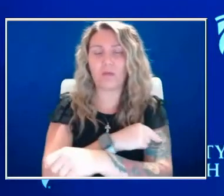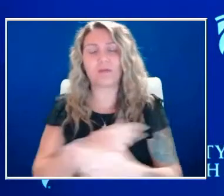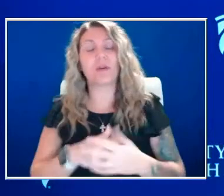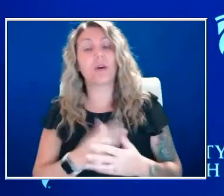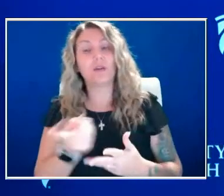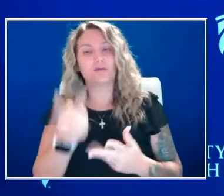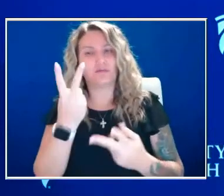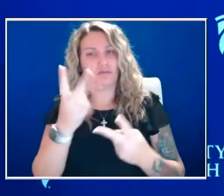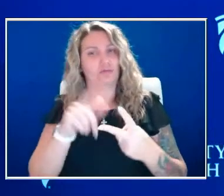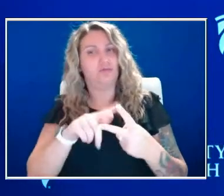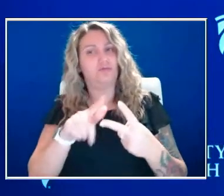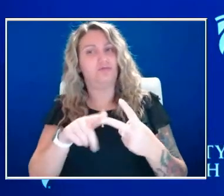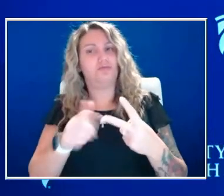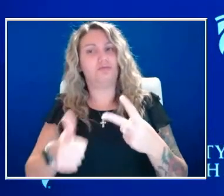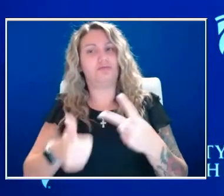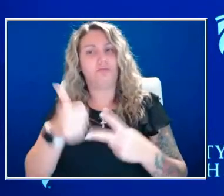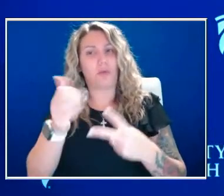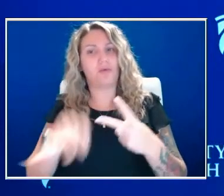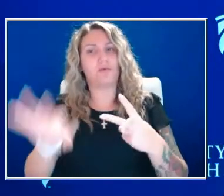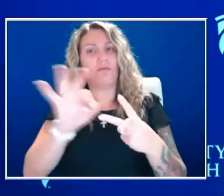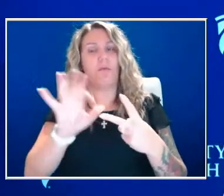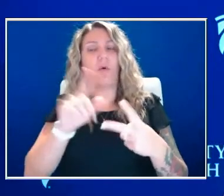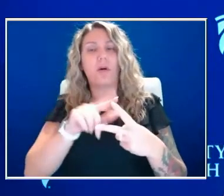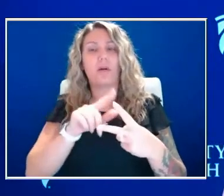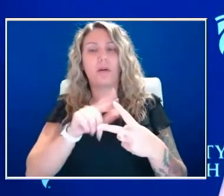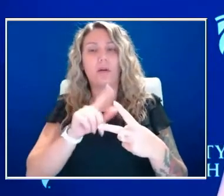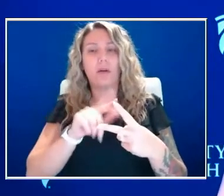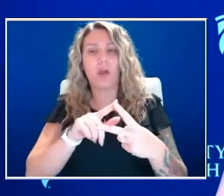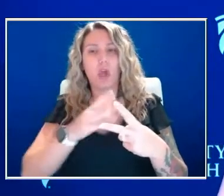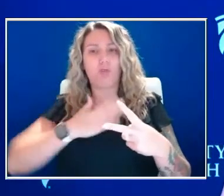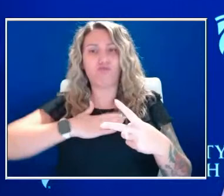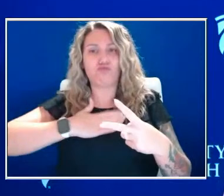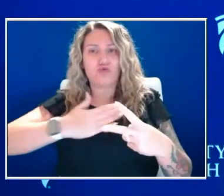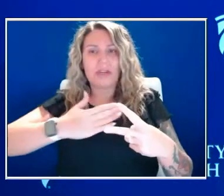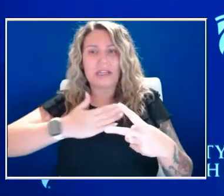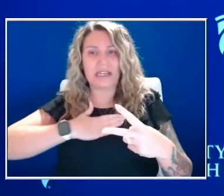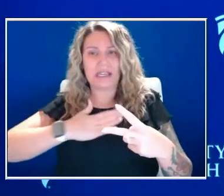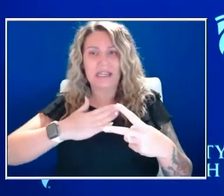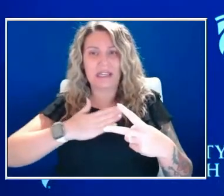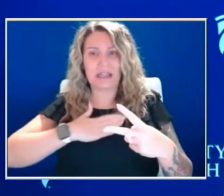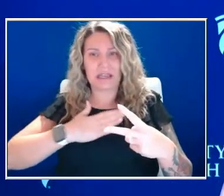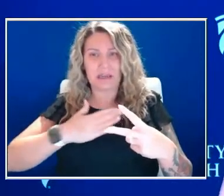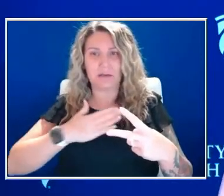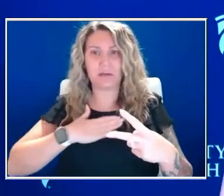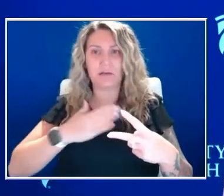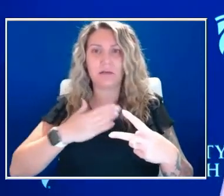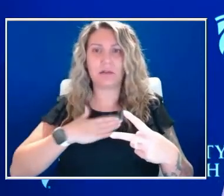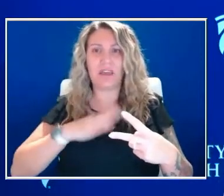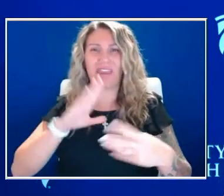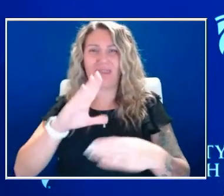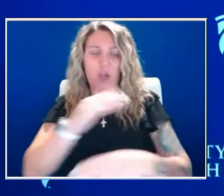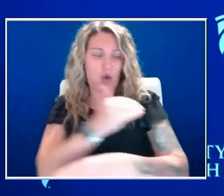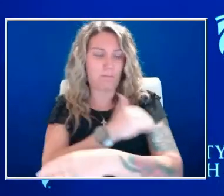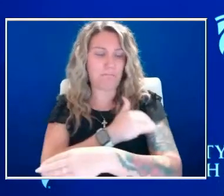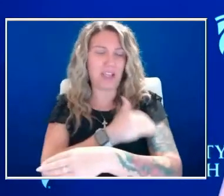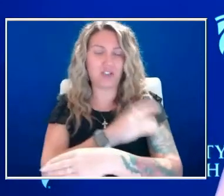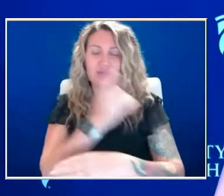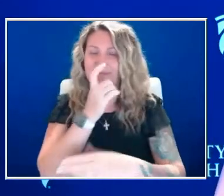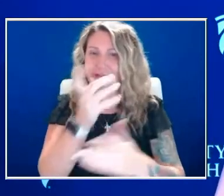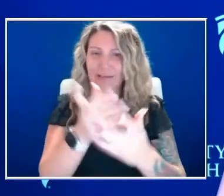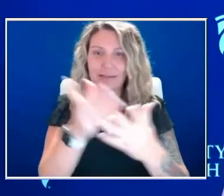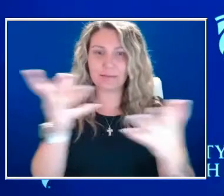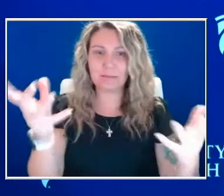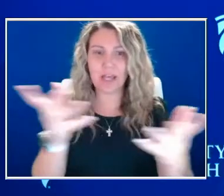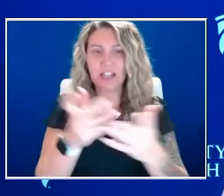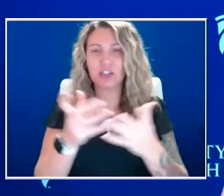things to look at. Number one is work of breathing. So children have less muscle fibers and a different diaphragmatic shape than